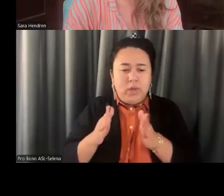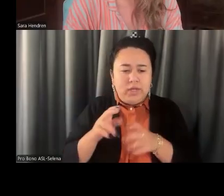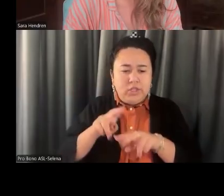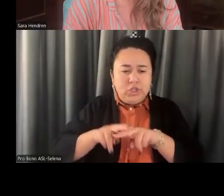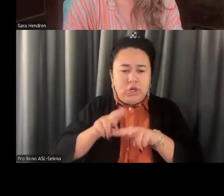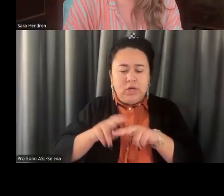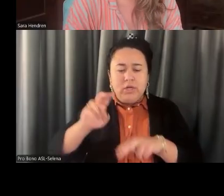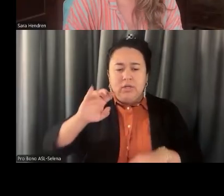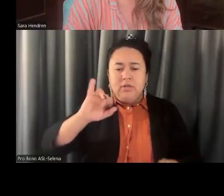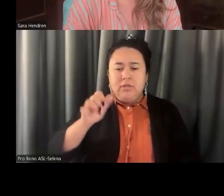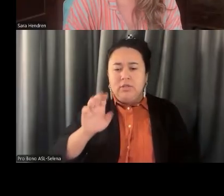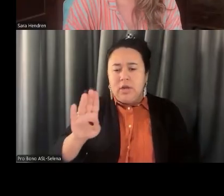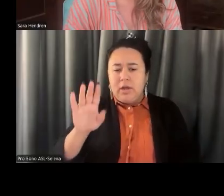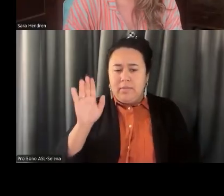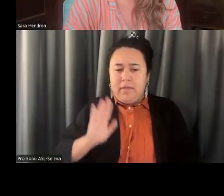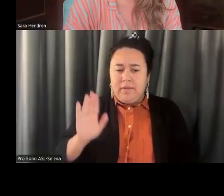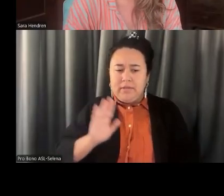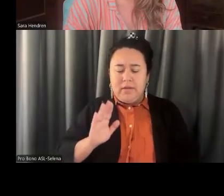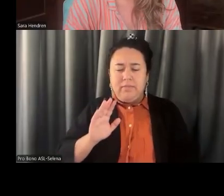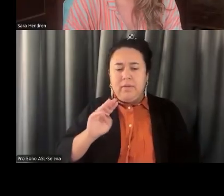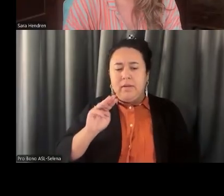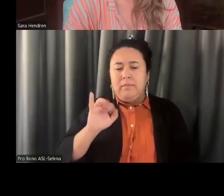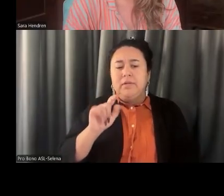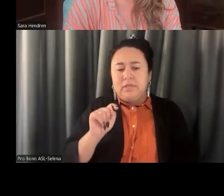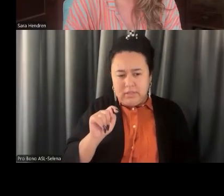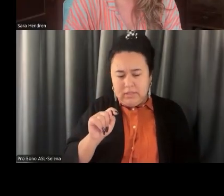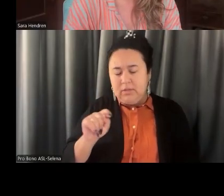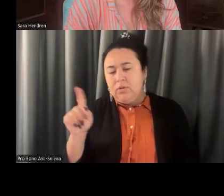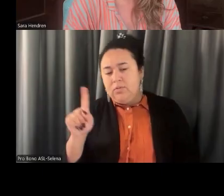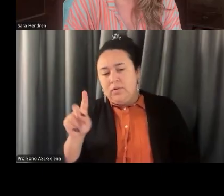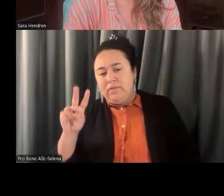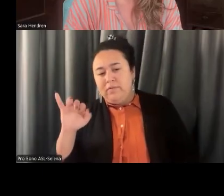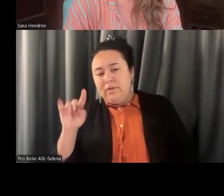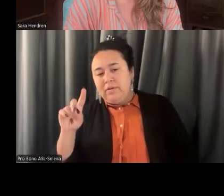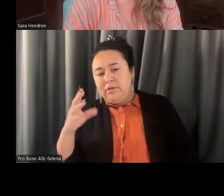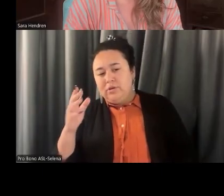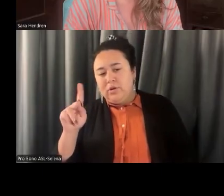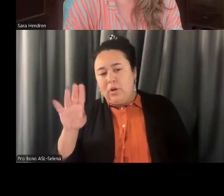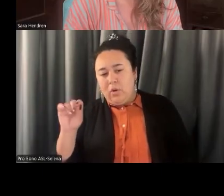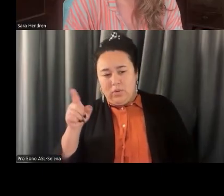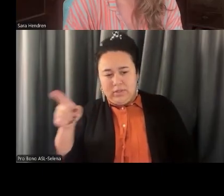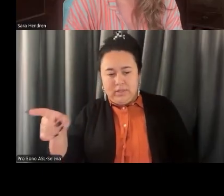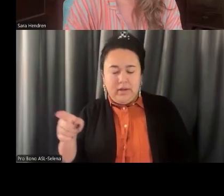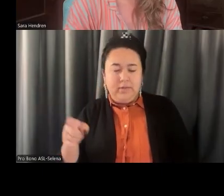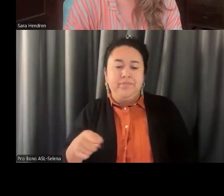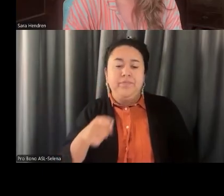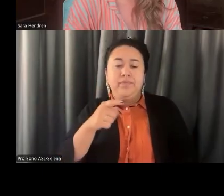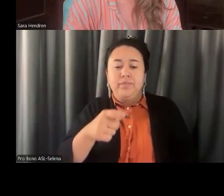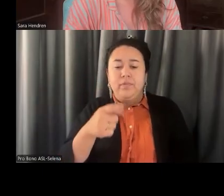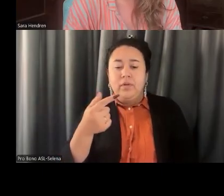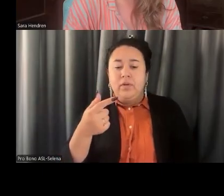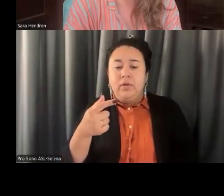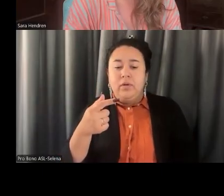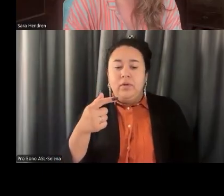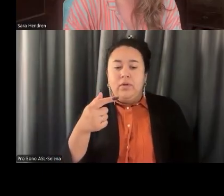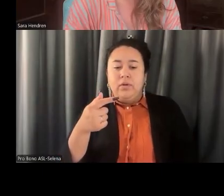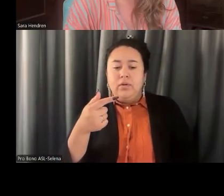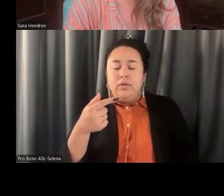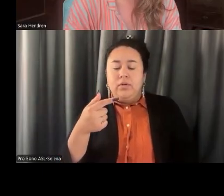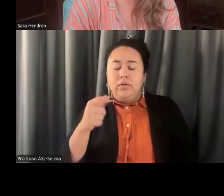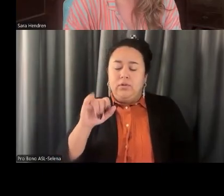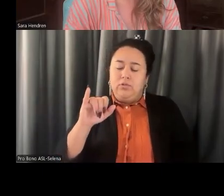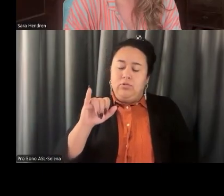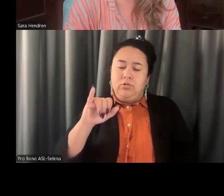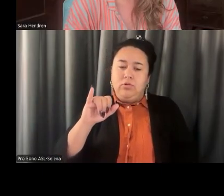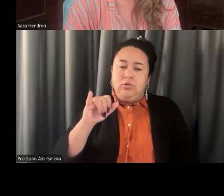Jacob at that time was also at MIT, where Vodichko was and spent so many decades. So Grandin's squeeze chair that she designed for